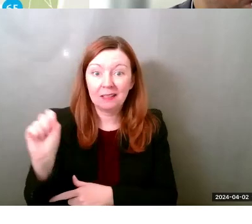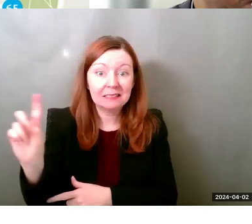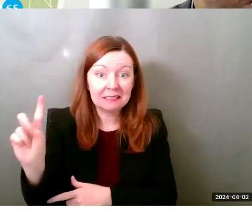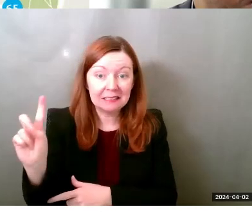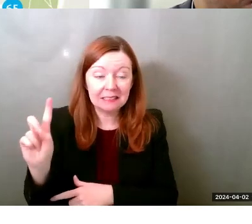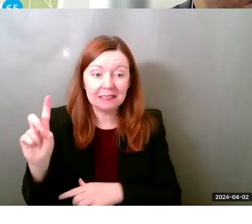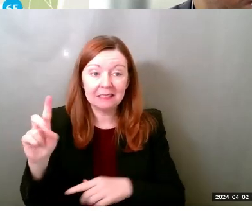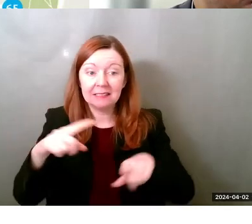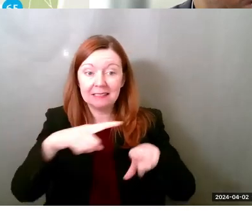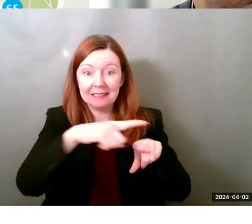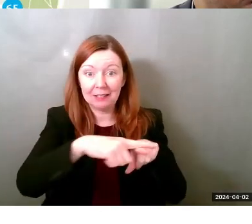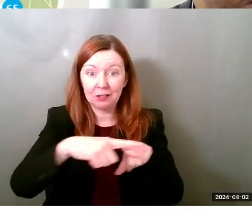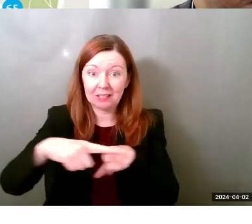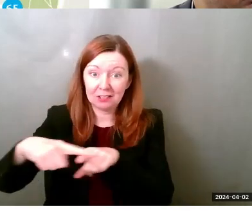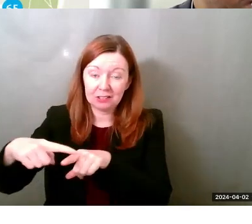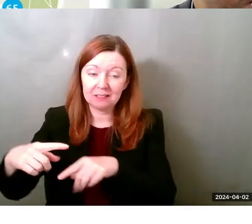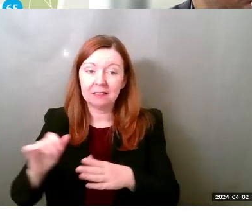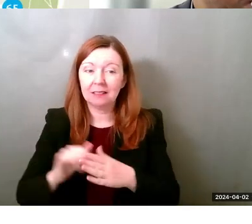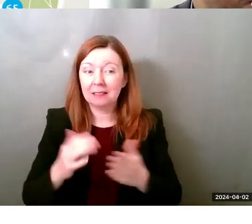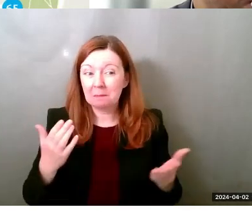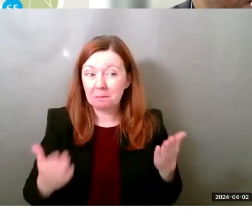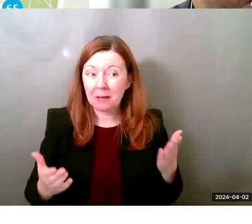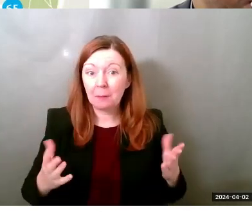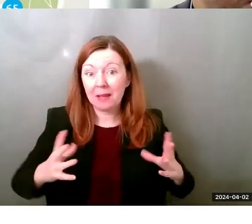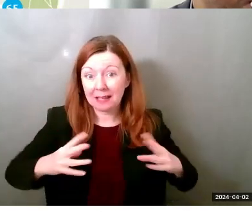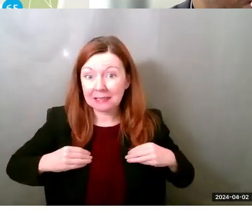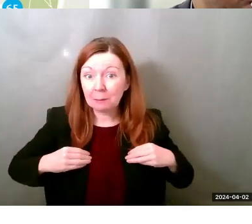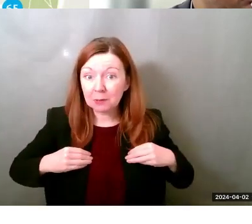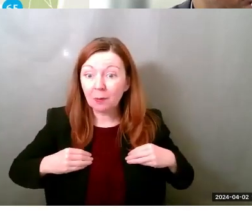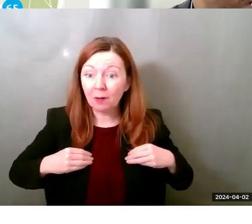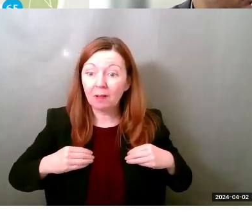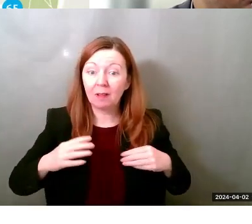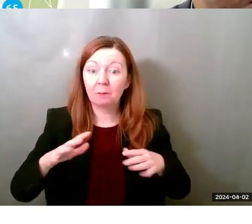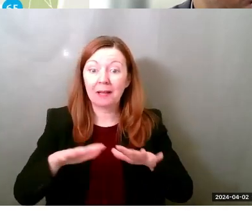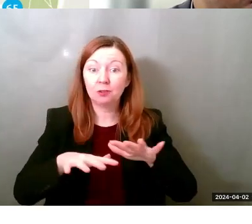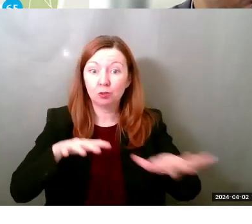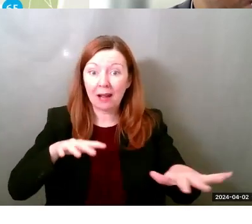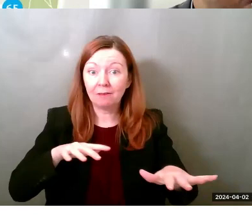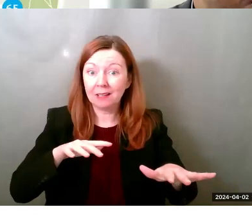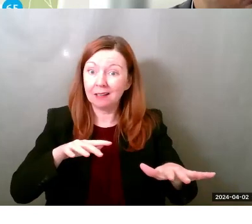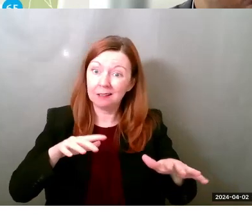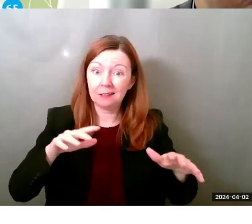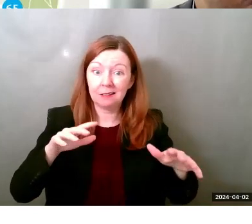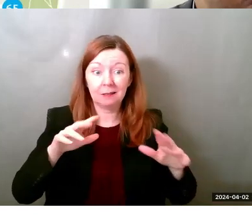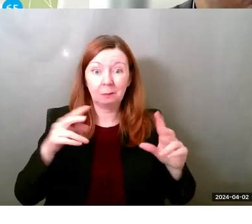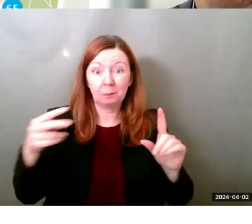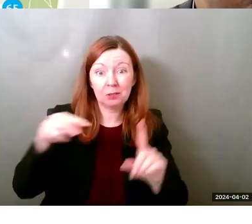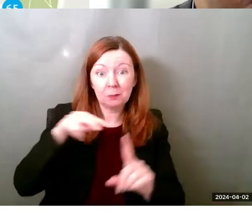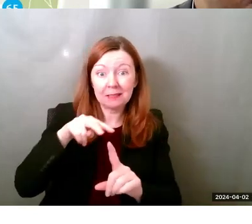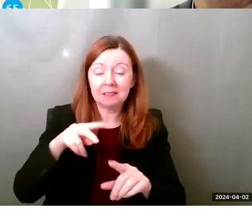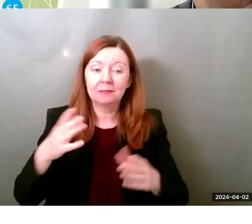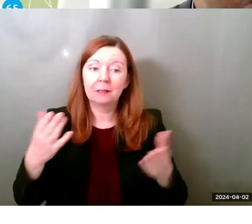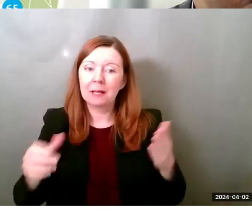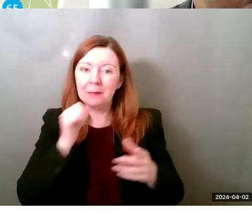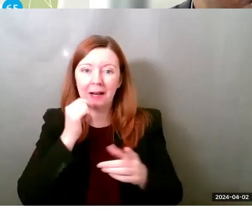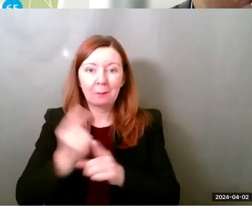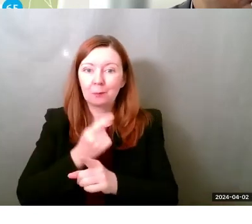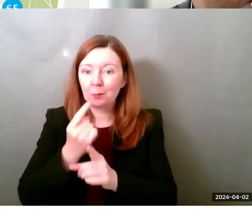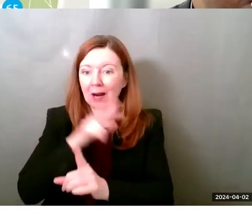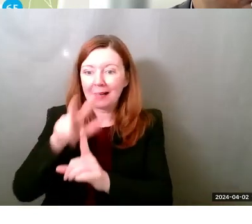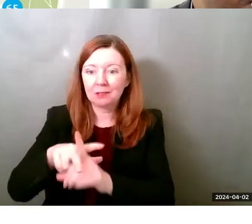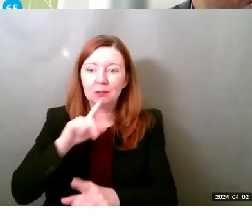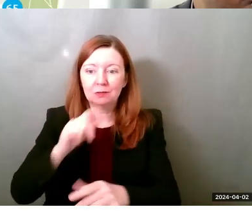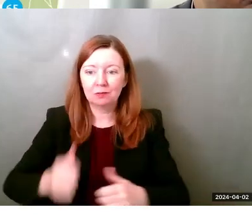LOSD intersections, which is maybe acceptable by the traffic authorities. It may not be practical in real